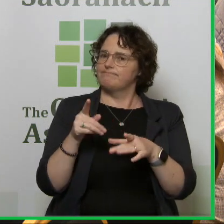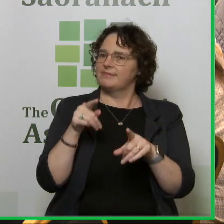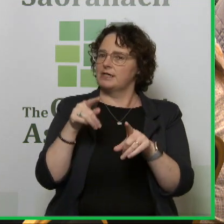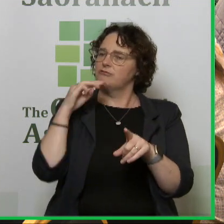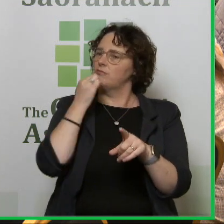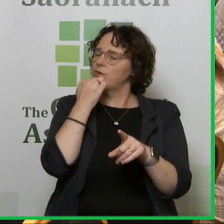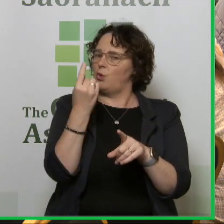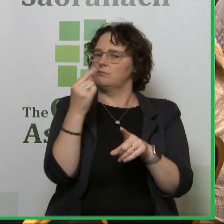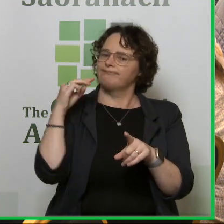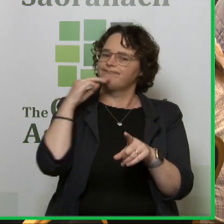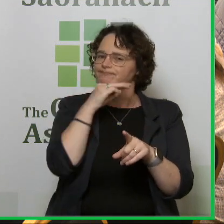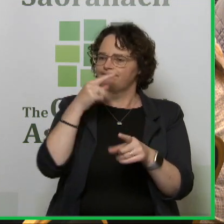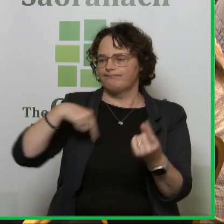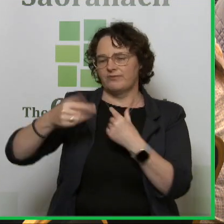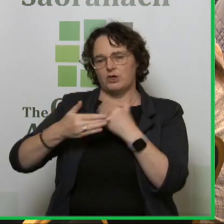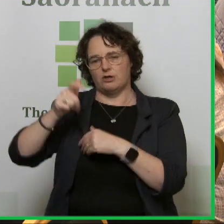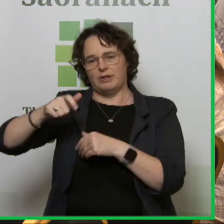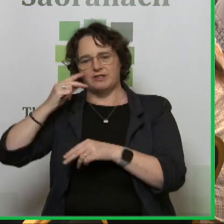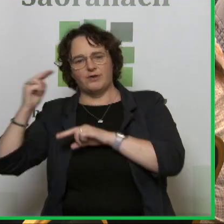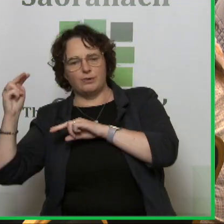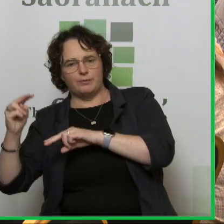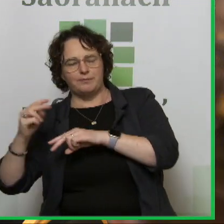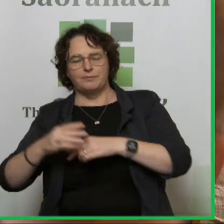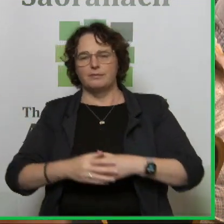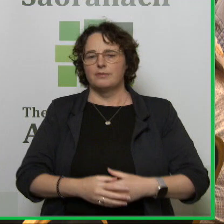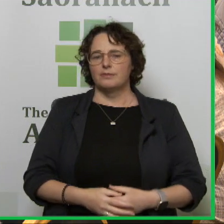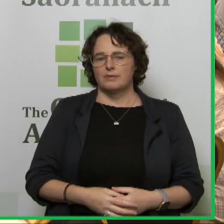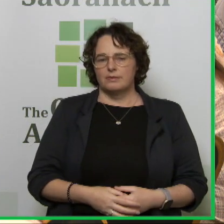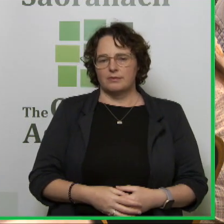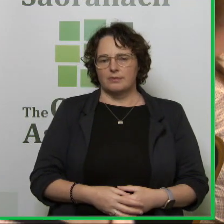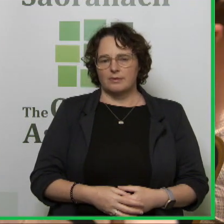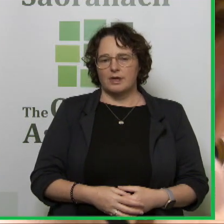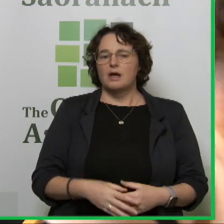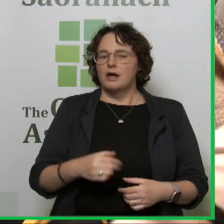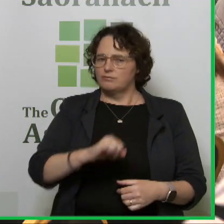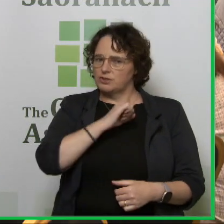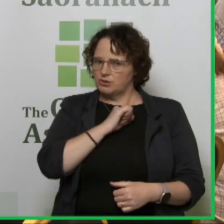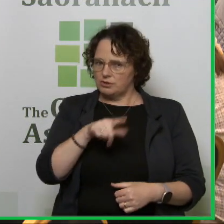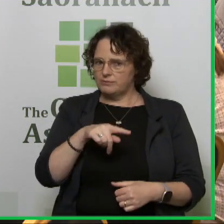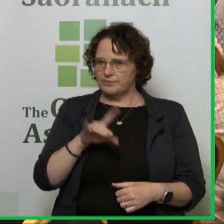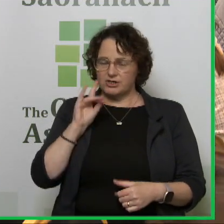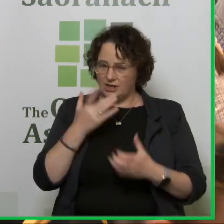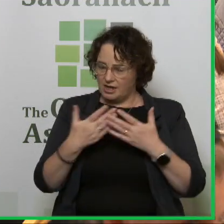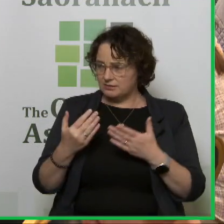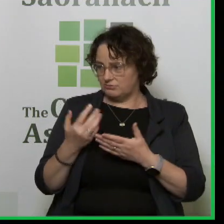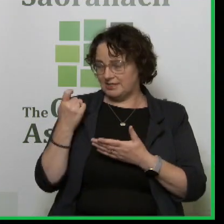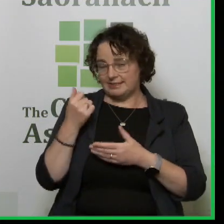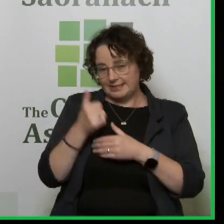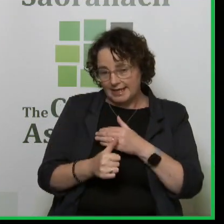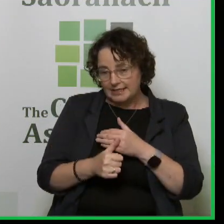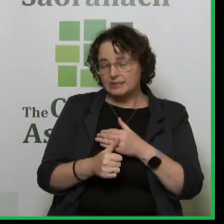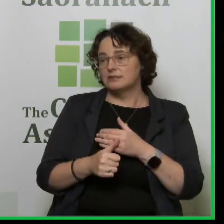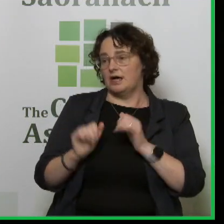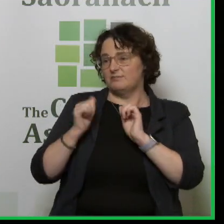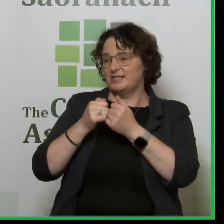So importantly, we know a lot about what works, and a lot of and you've heard a lot, I'm sure, in the last few days and in recent